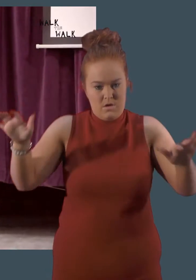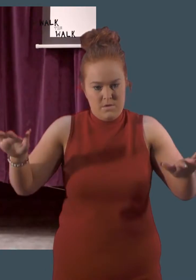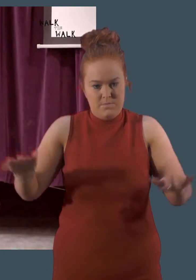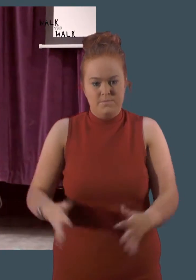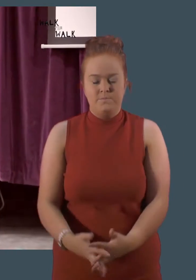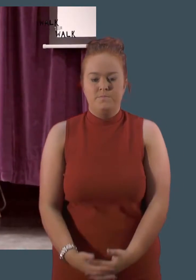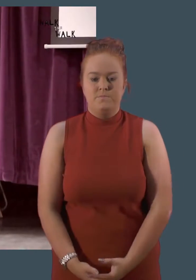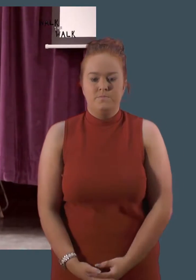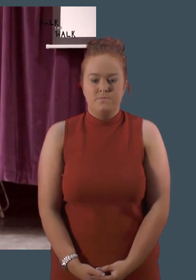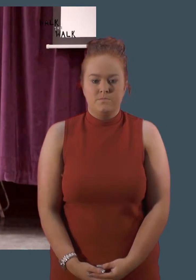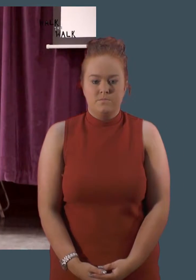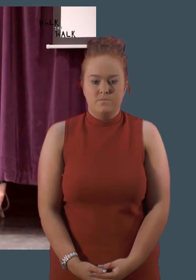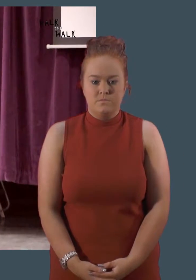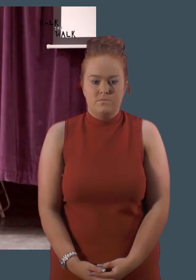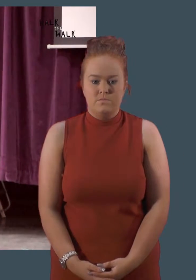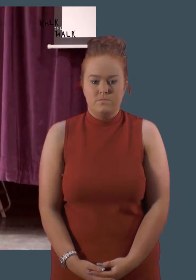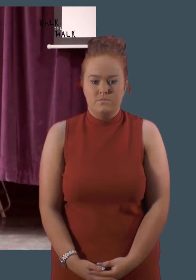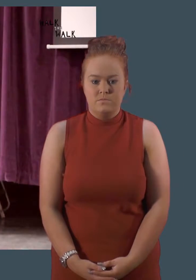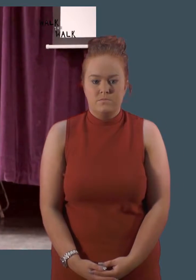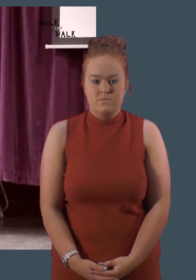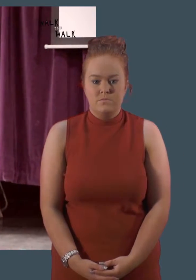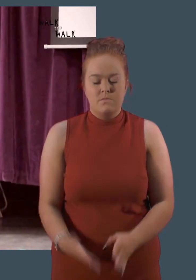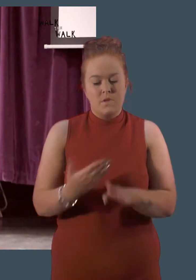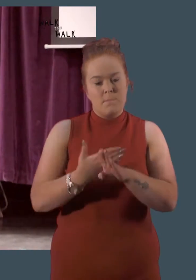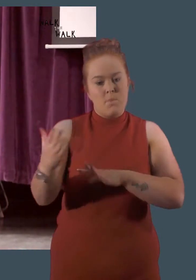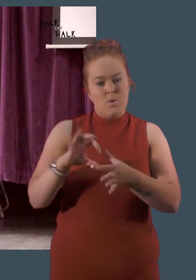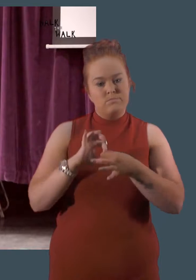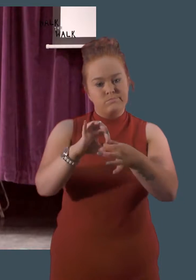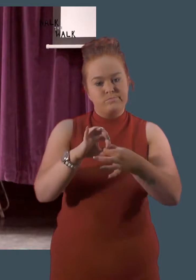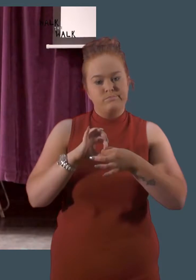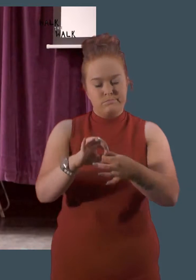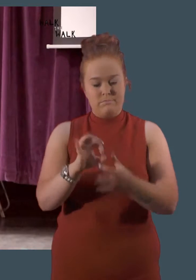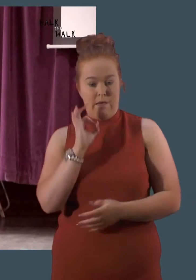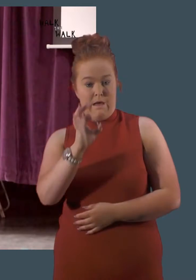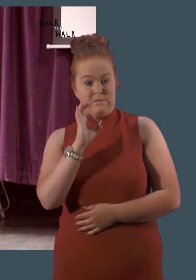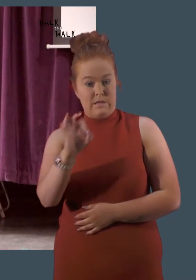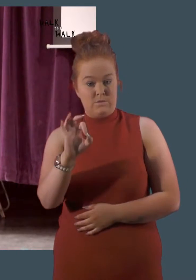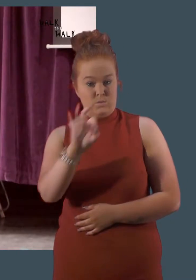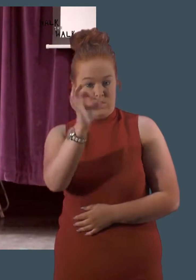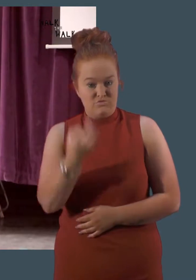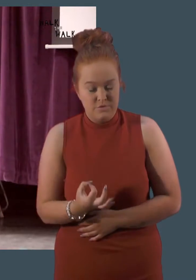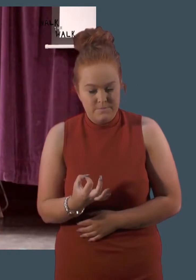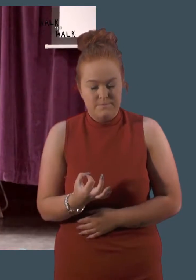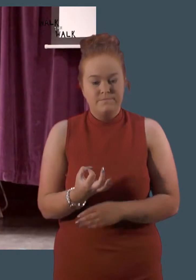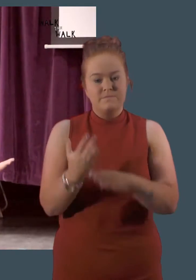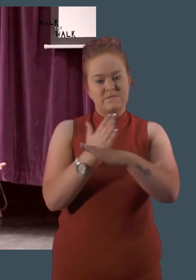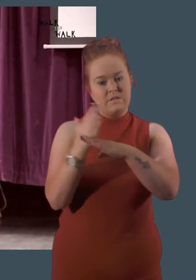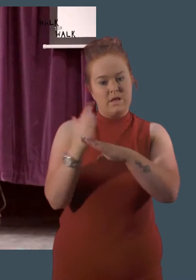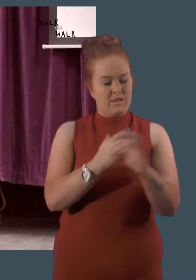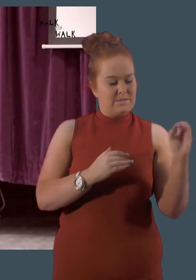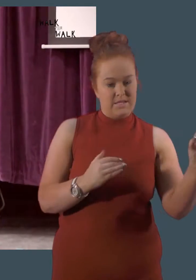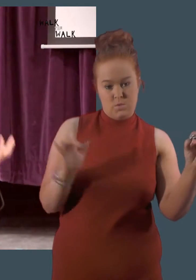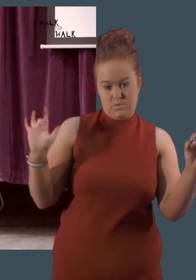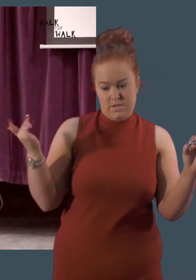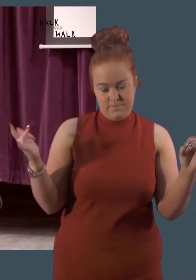in relation to how much they know about sectarianism, the extent to which it affects their daily life, the extent to which they see it